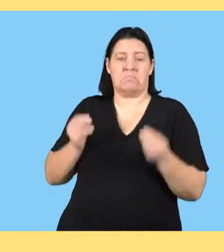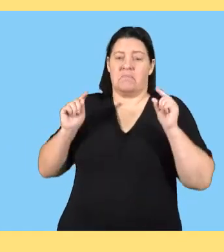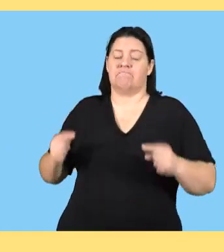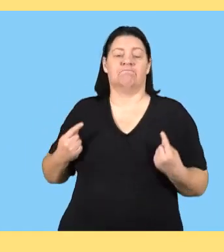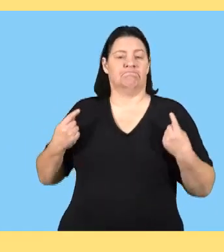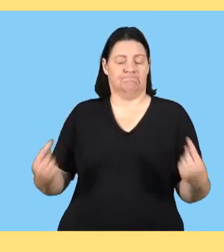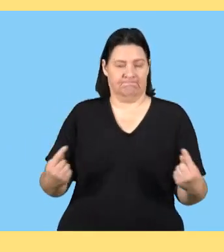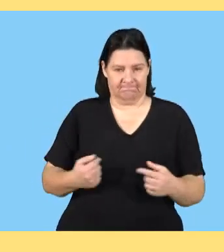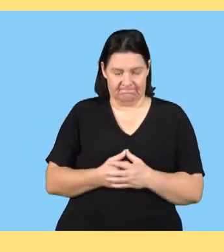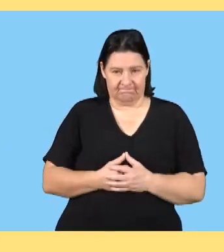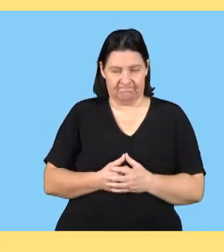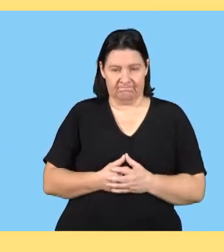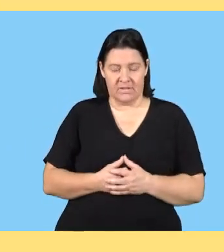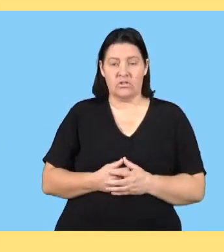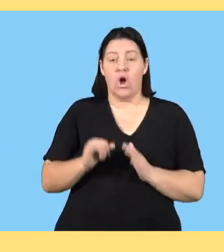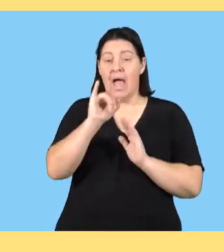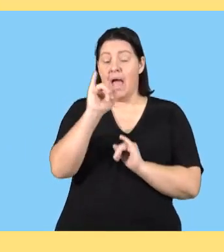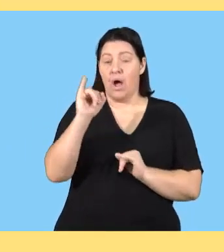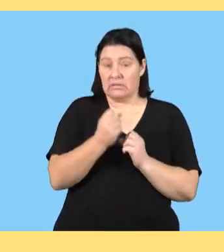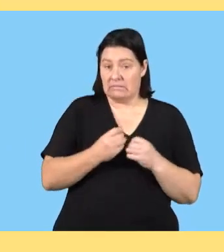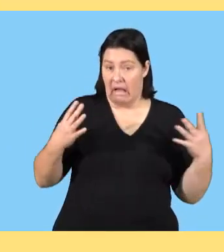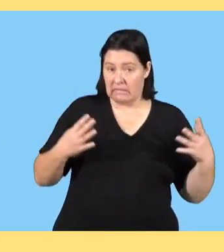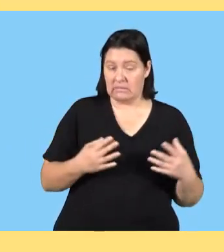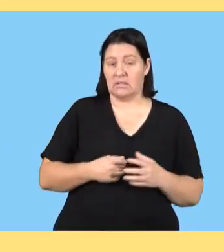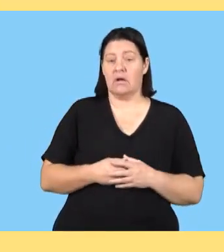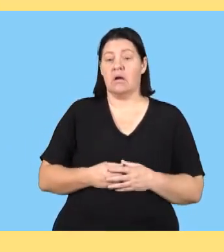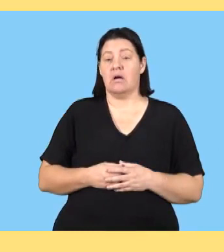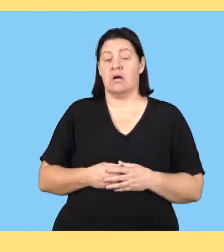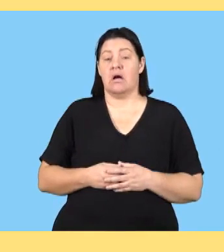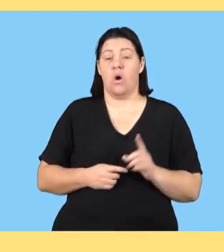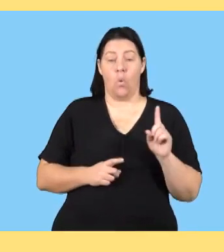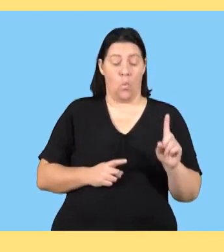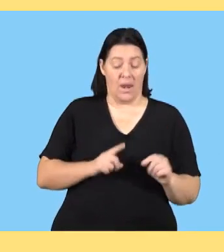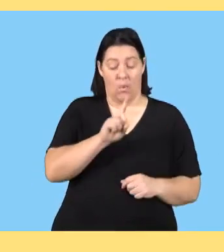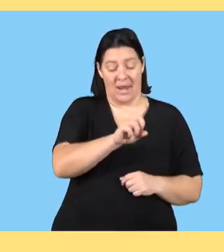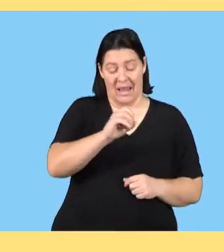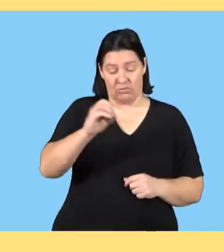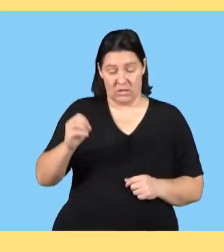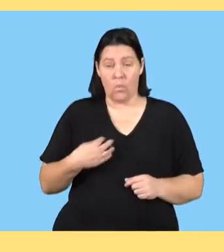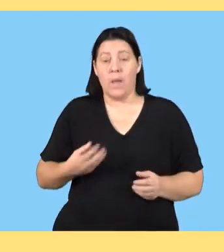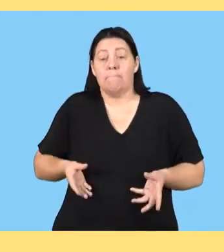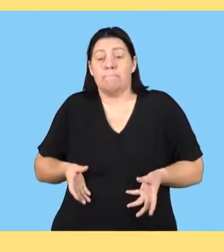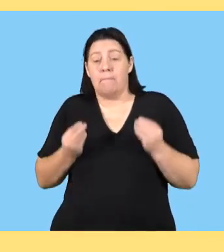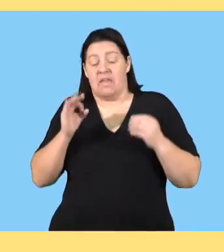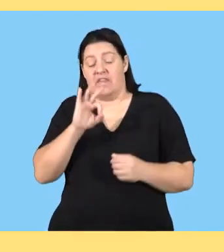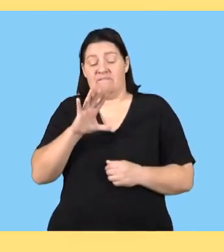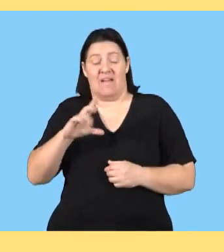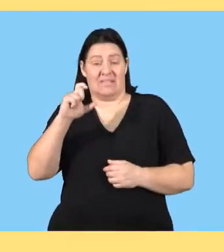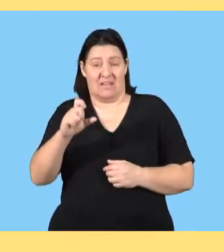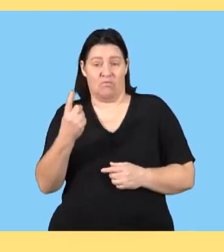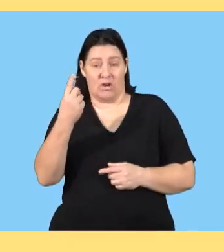So the balance, remember, the initial debt would have been 100. We have received 35 cents in the